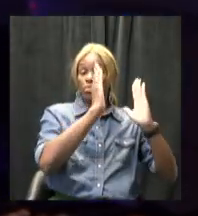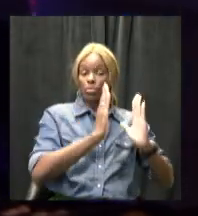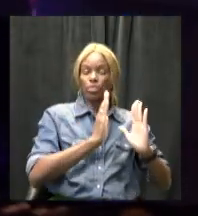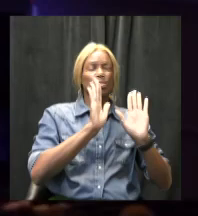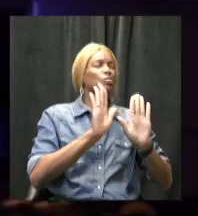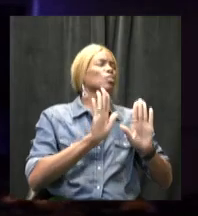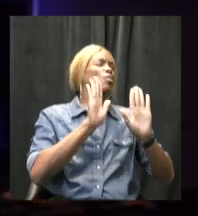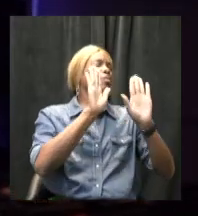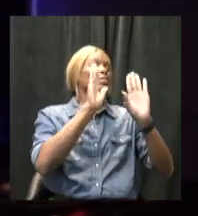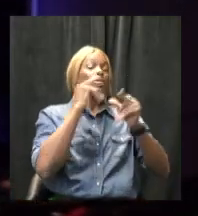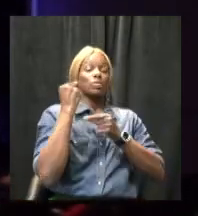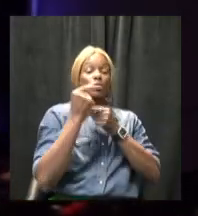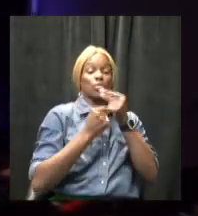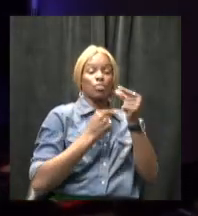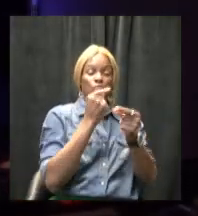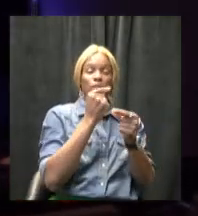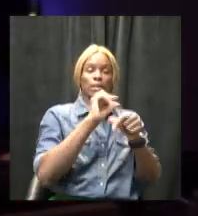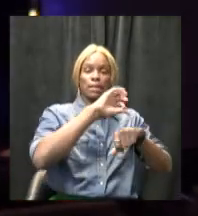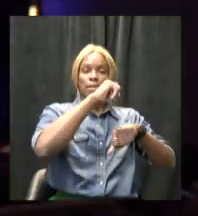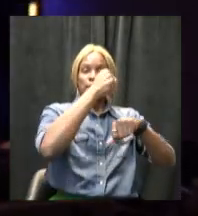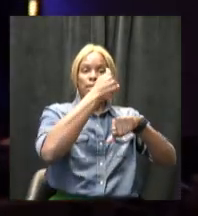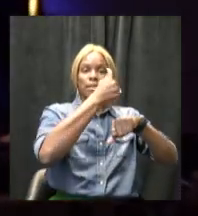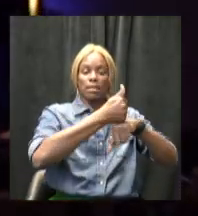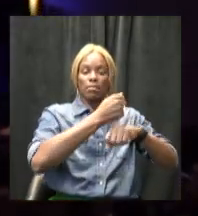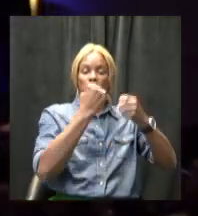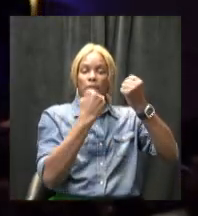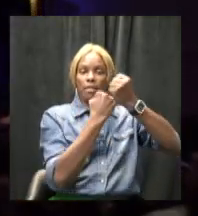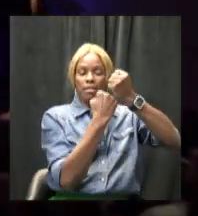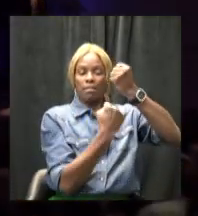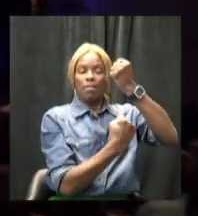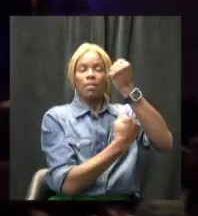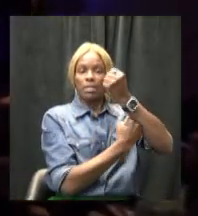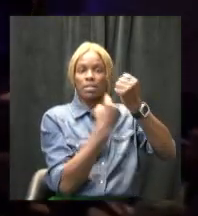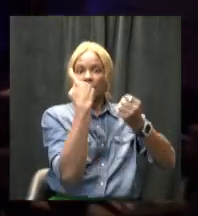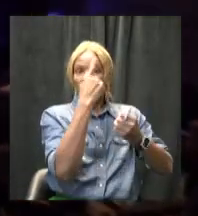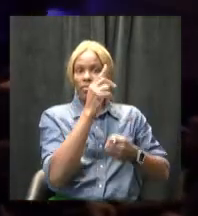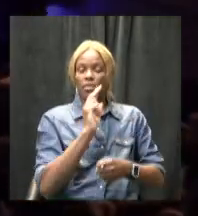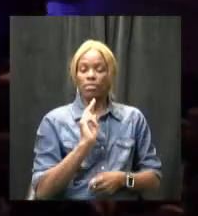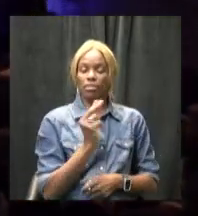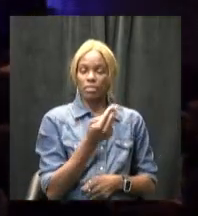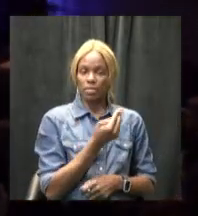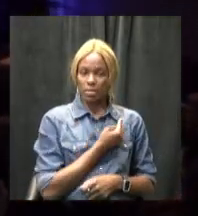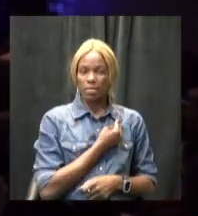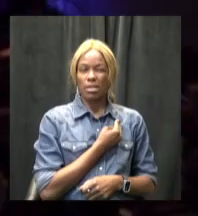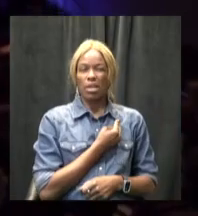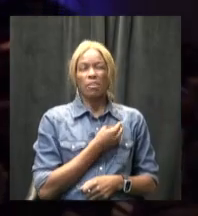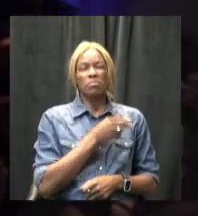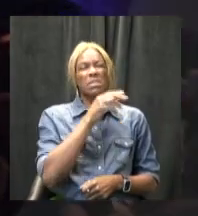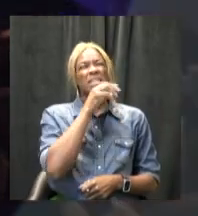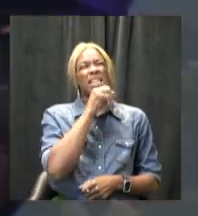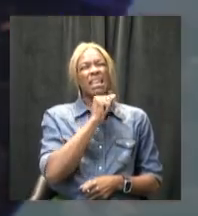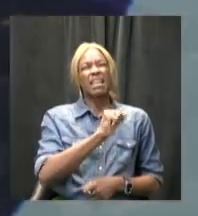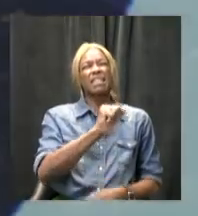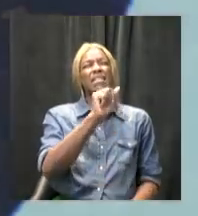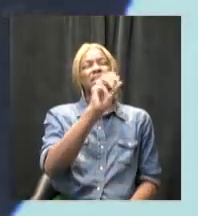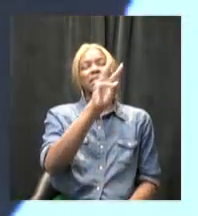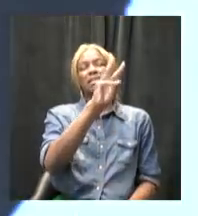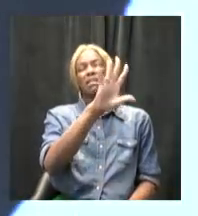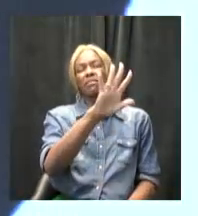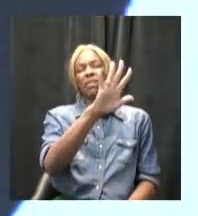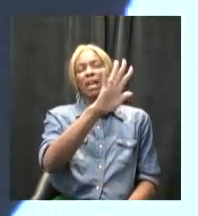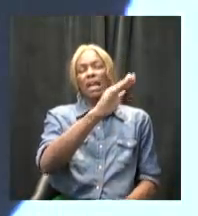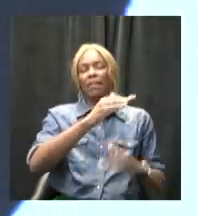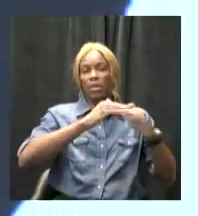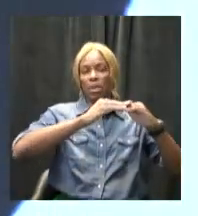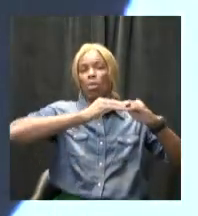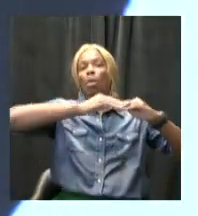generation that has helped put a foundation on so many of us here in this room, those primarily 65 and up, the builders in this room.